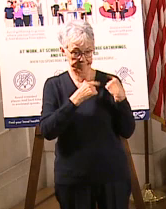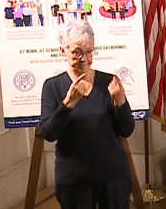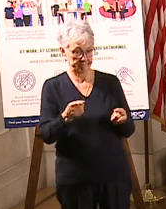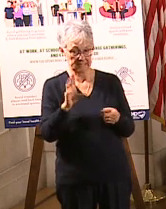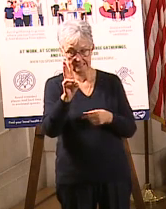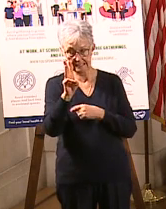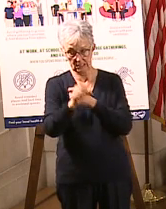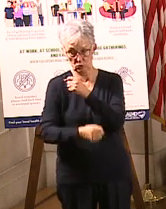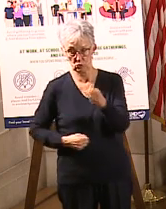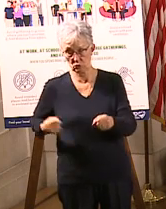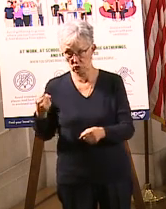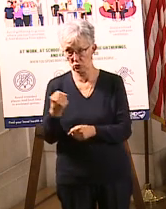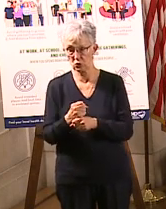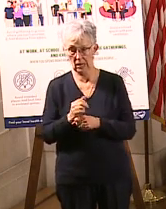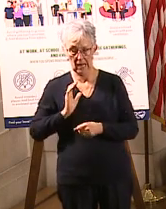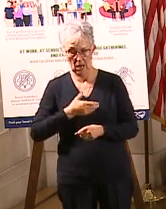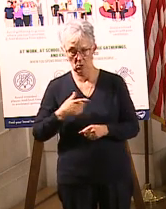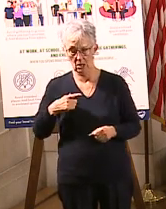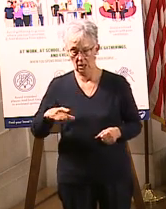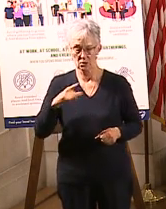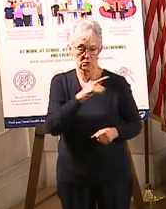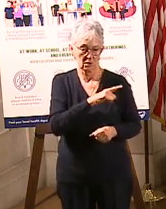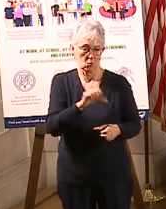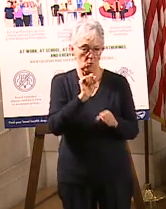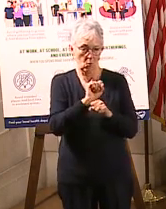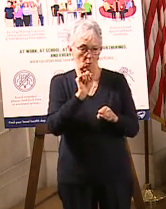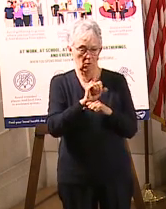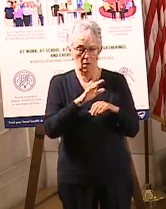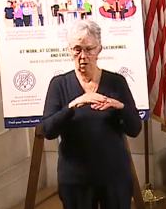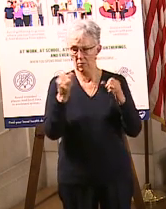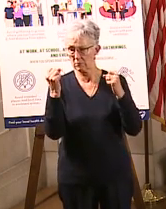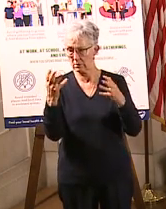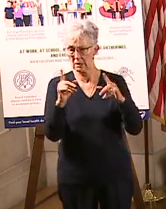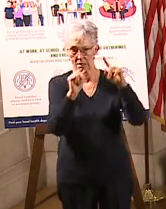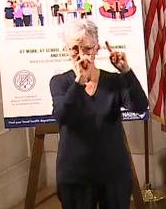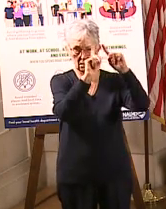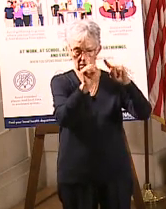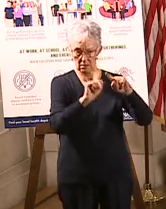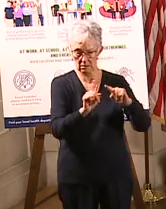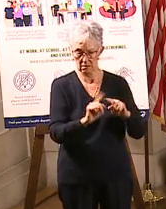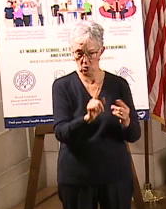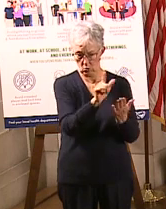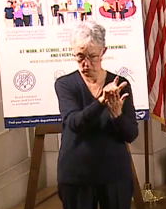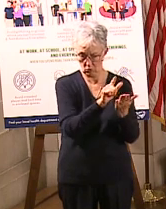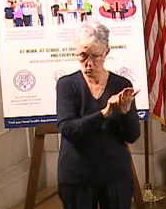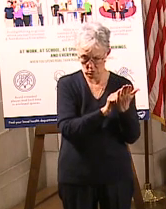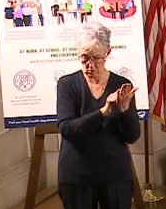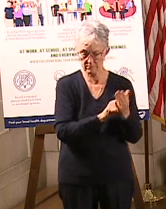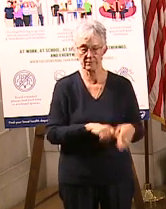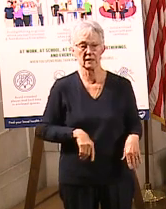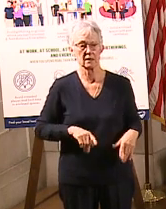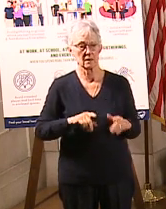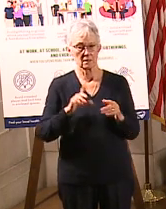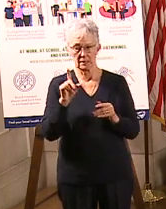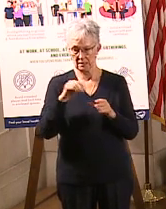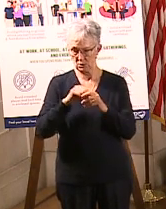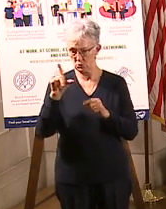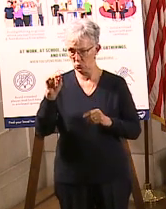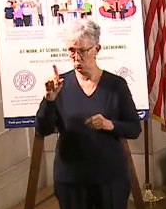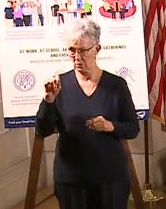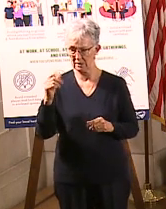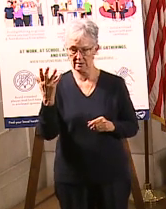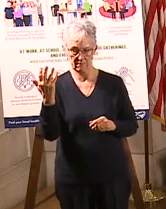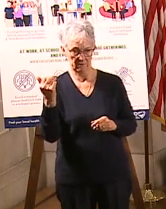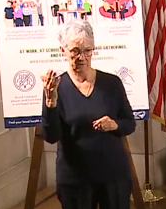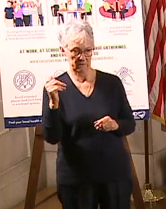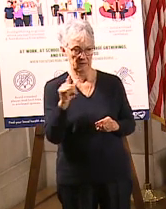6 years or so, the legislature has worked on a number of different bills. Starting in 2015, Speaker Scheer introduced Bill